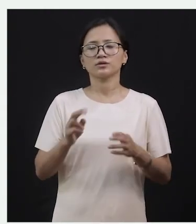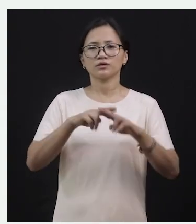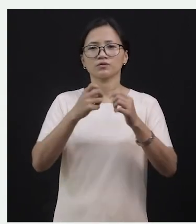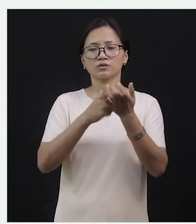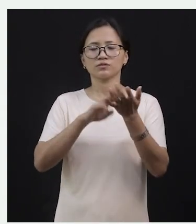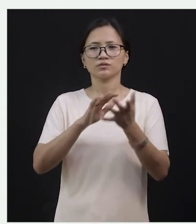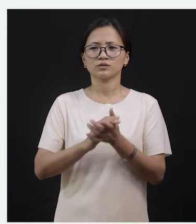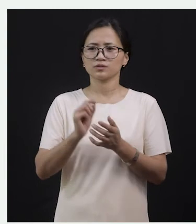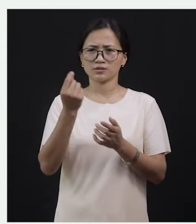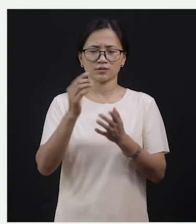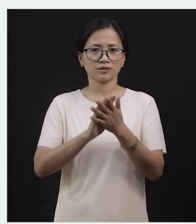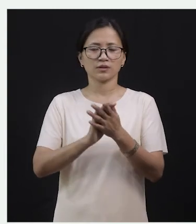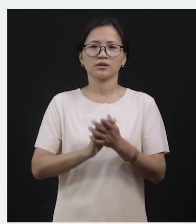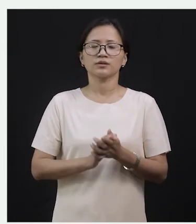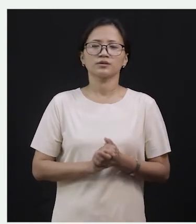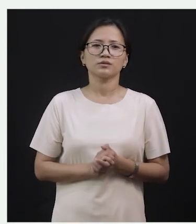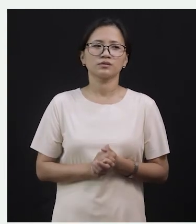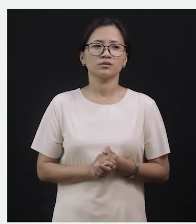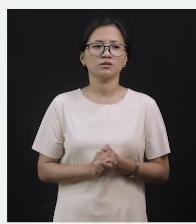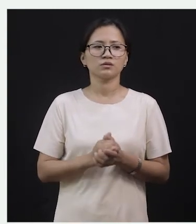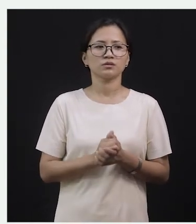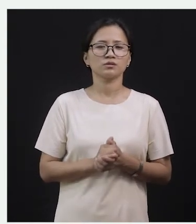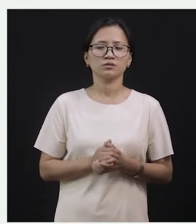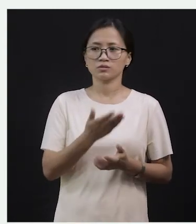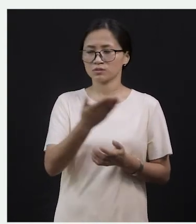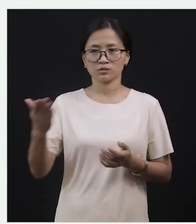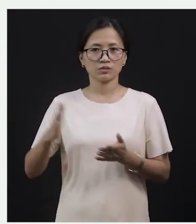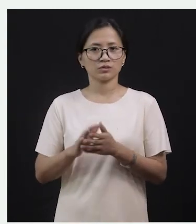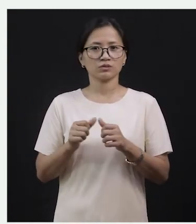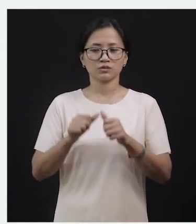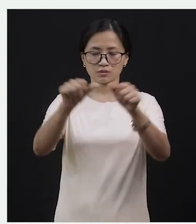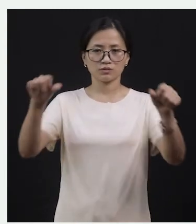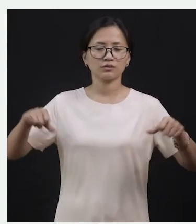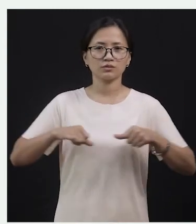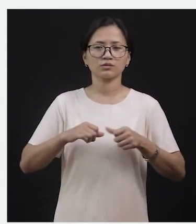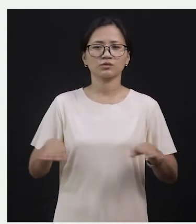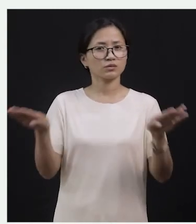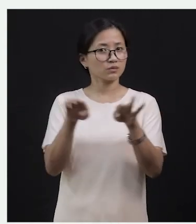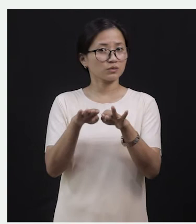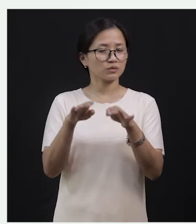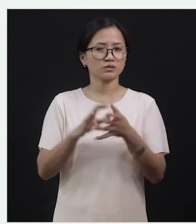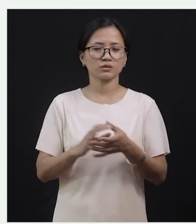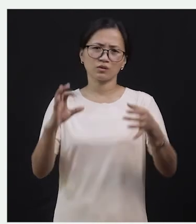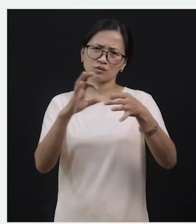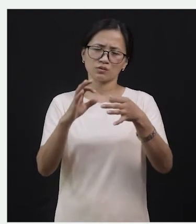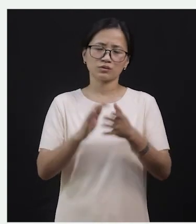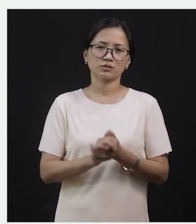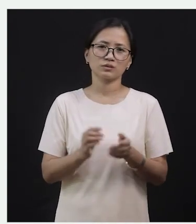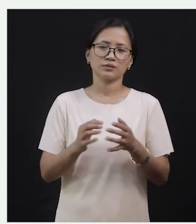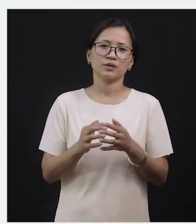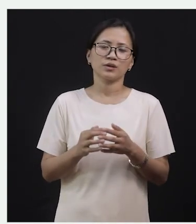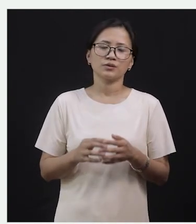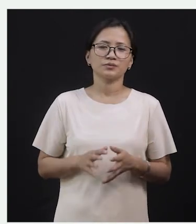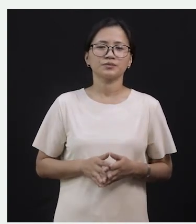area called Eurasia. Okay, so those area which are very close to Europe and Asia, this area is known